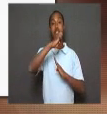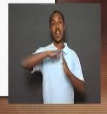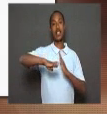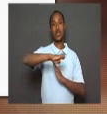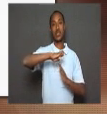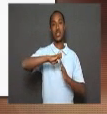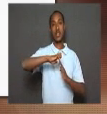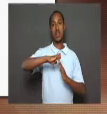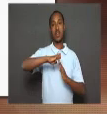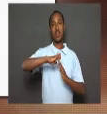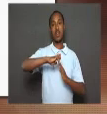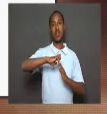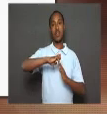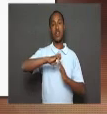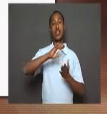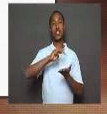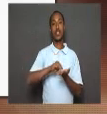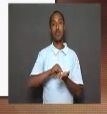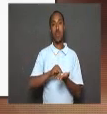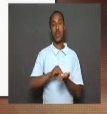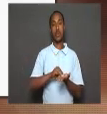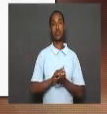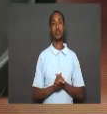electrons on an adjacent molecule.